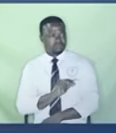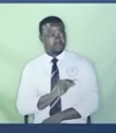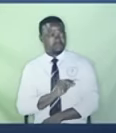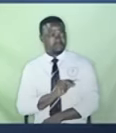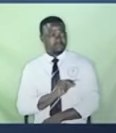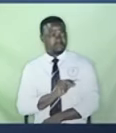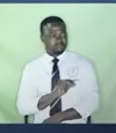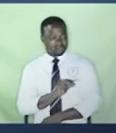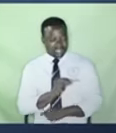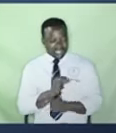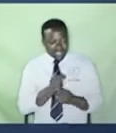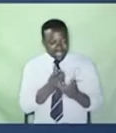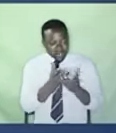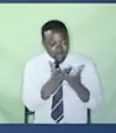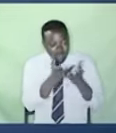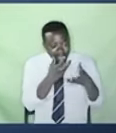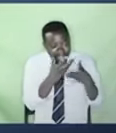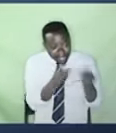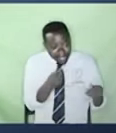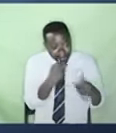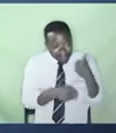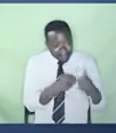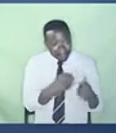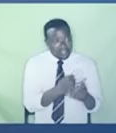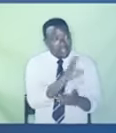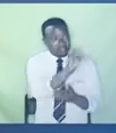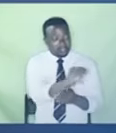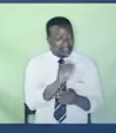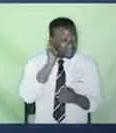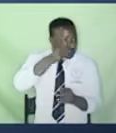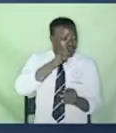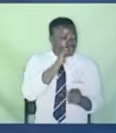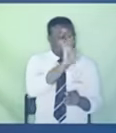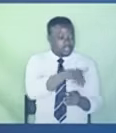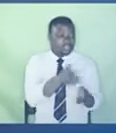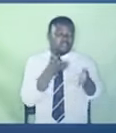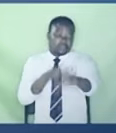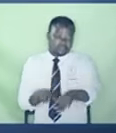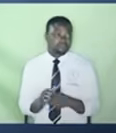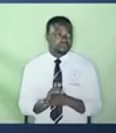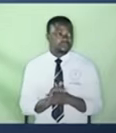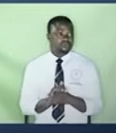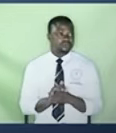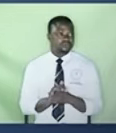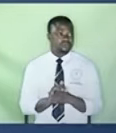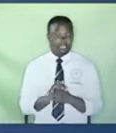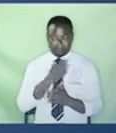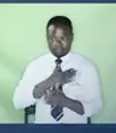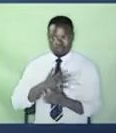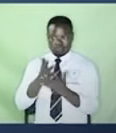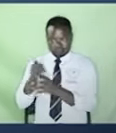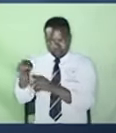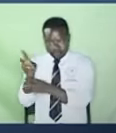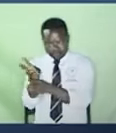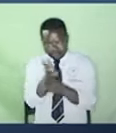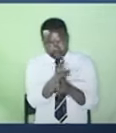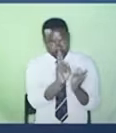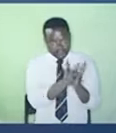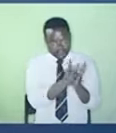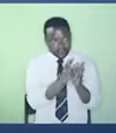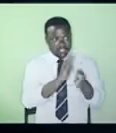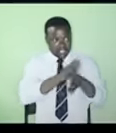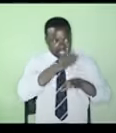of the solution. Eventually, she died. But just watch this video, and